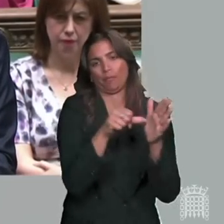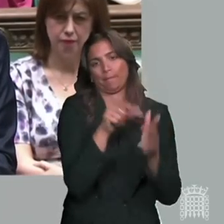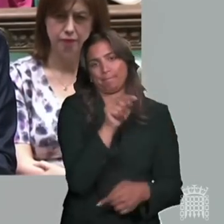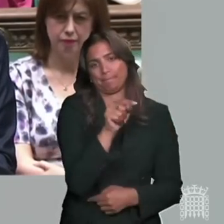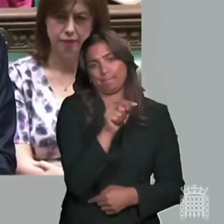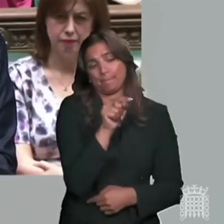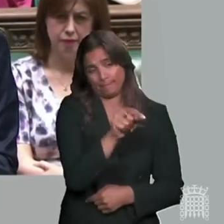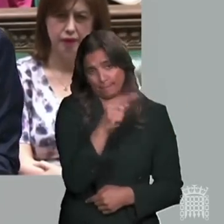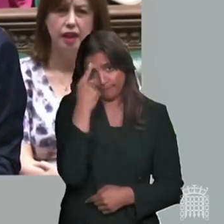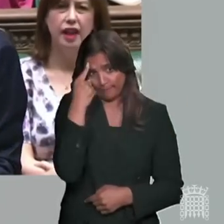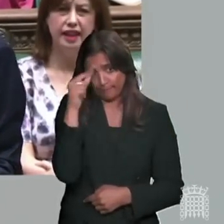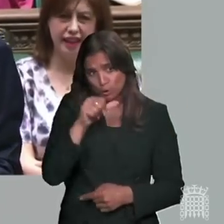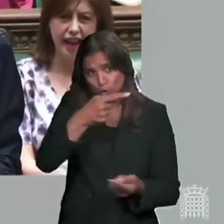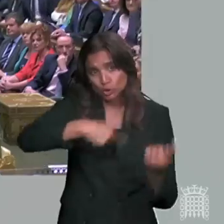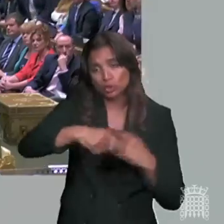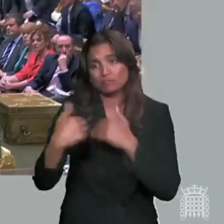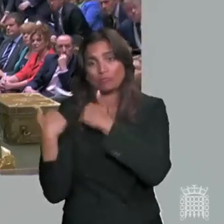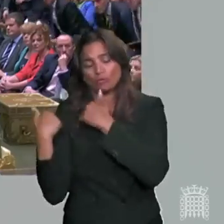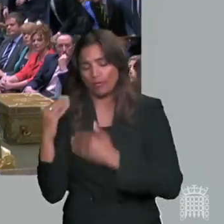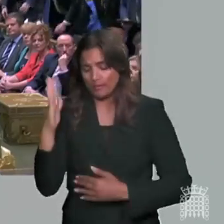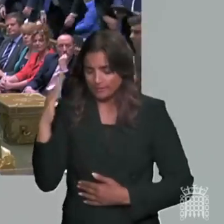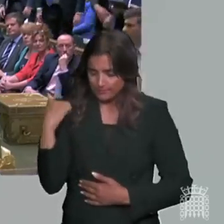should hang their heads in shame?